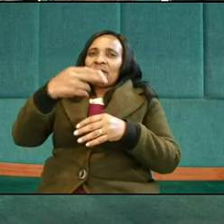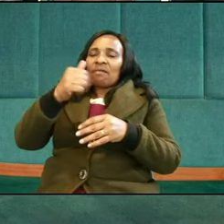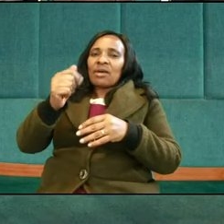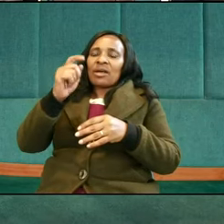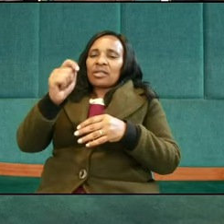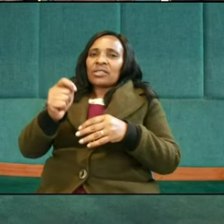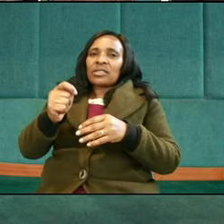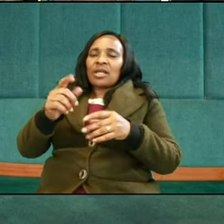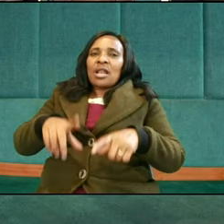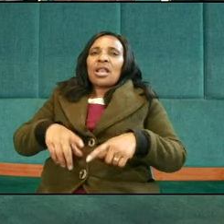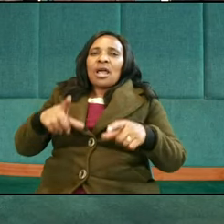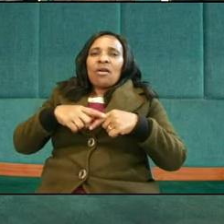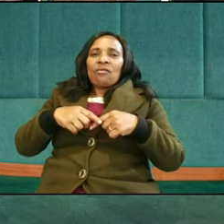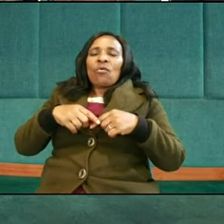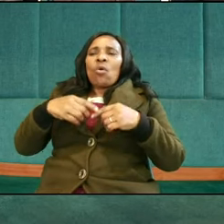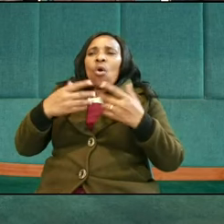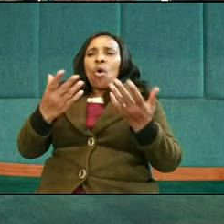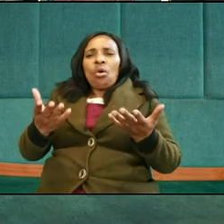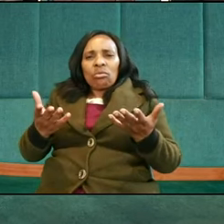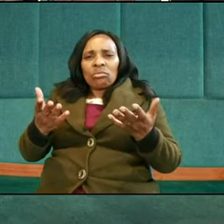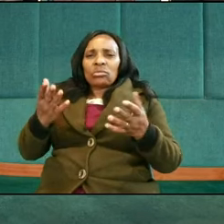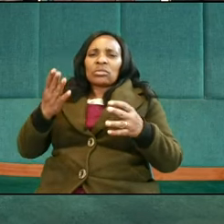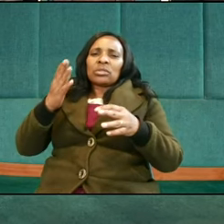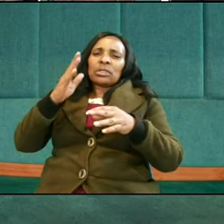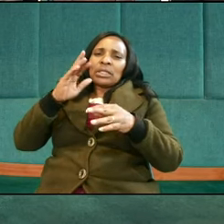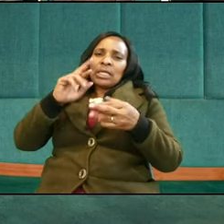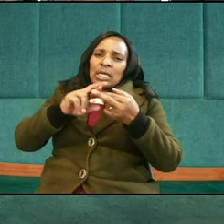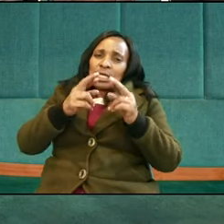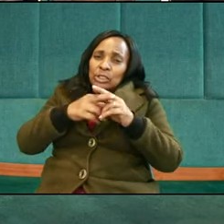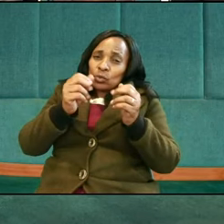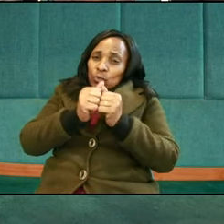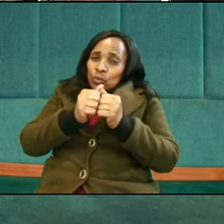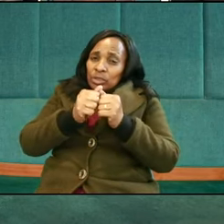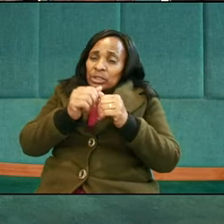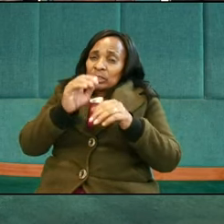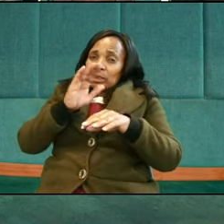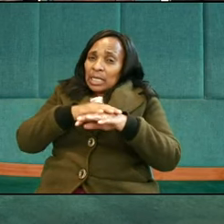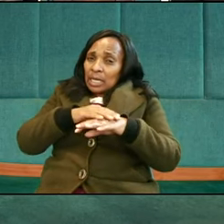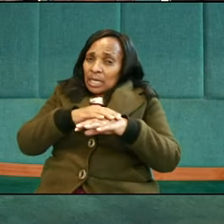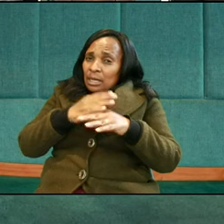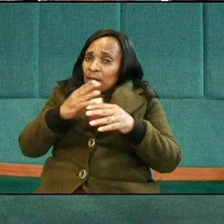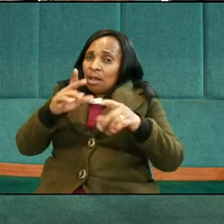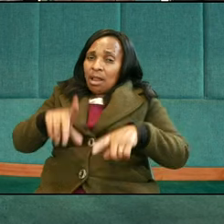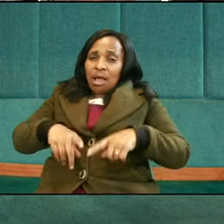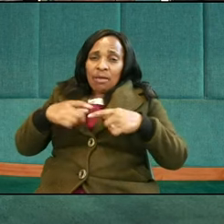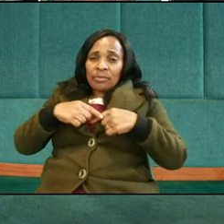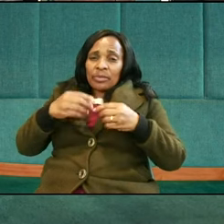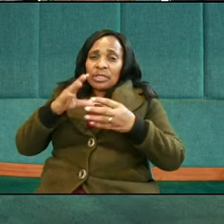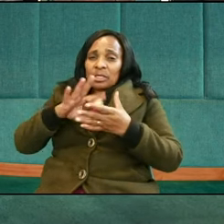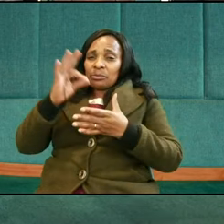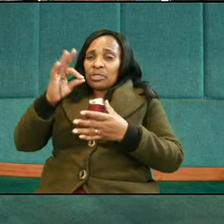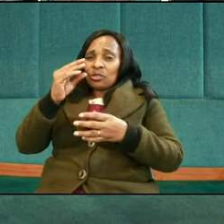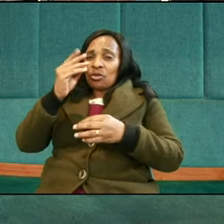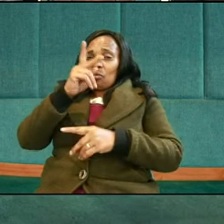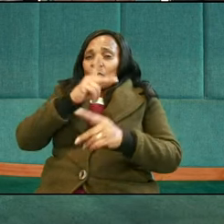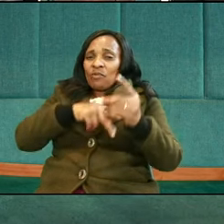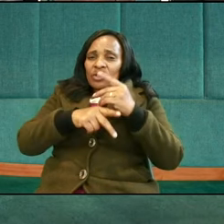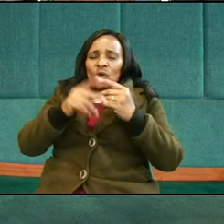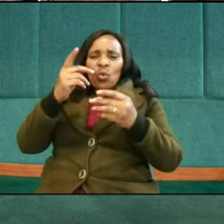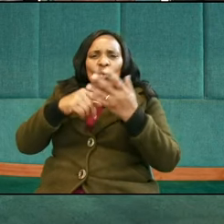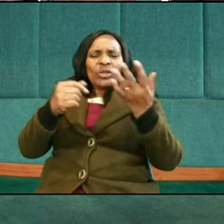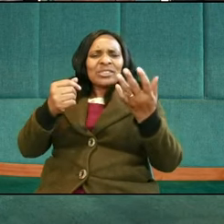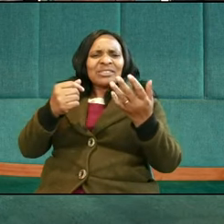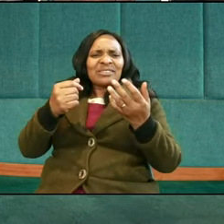relate that to your own life with regards to the spirit of prophecy? That what's a controlling influence that makes you